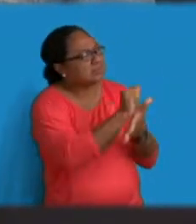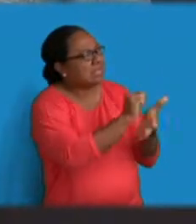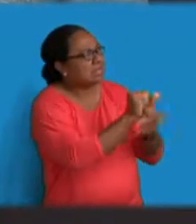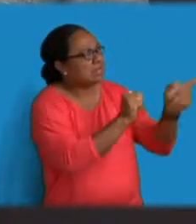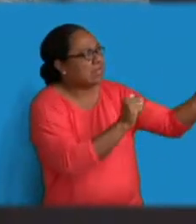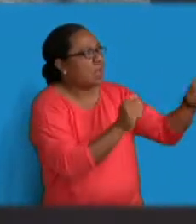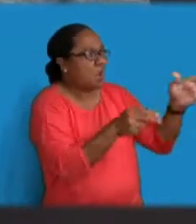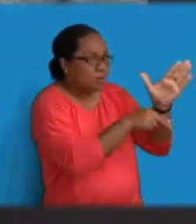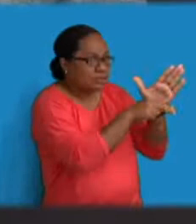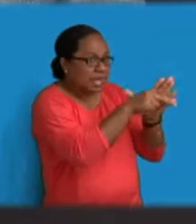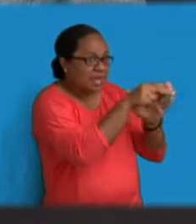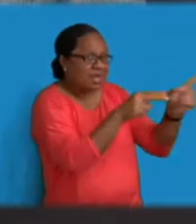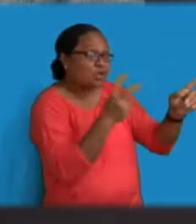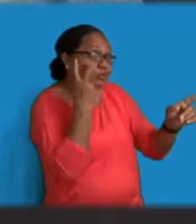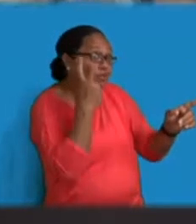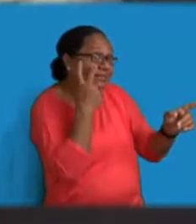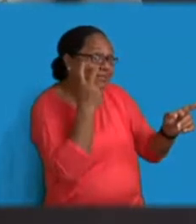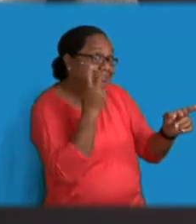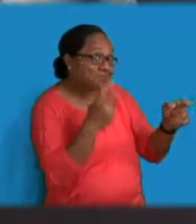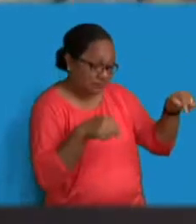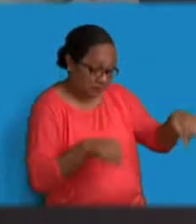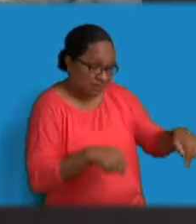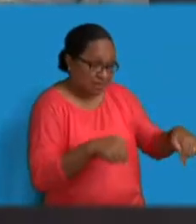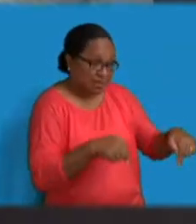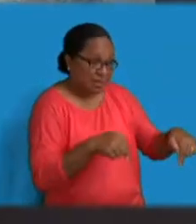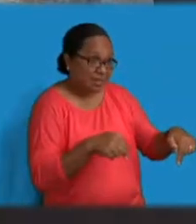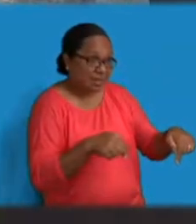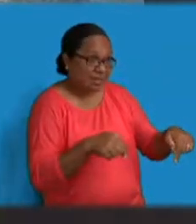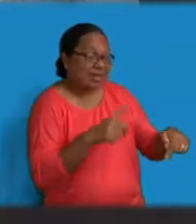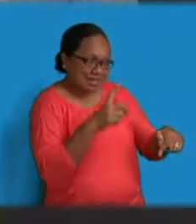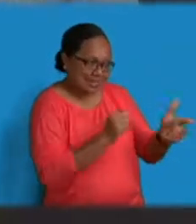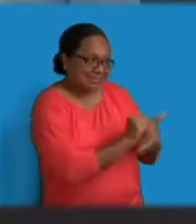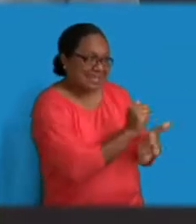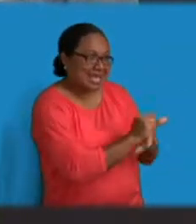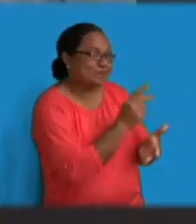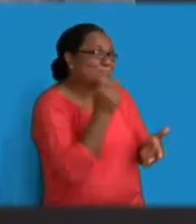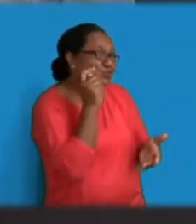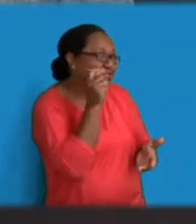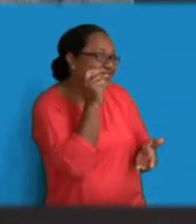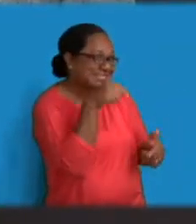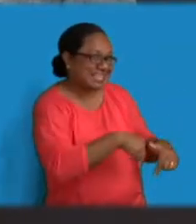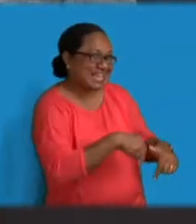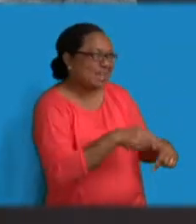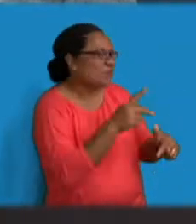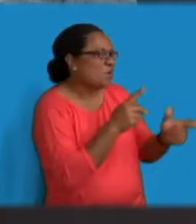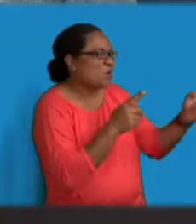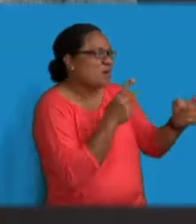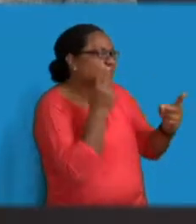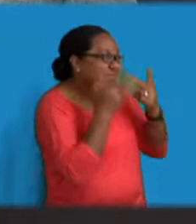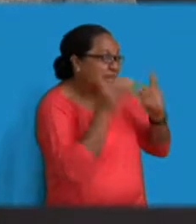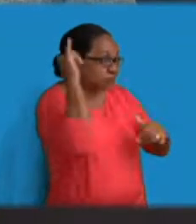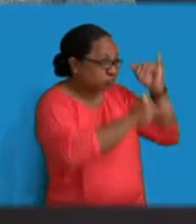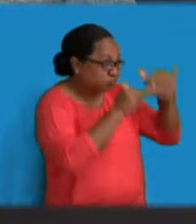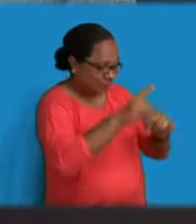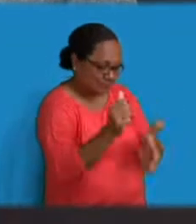market. We have a market here nationally before we even think about international markets, and that is something that